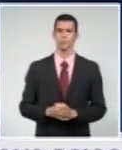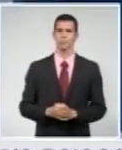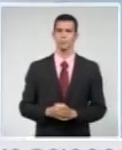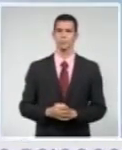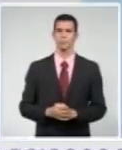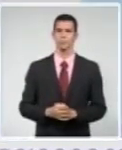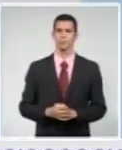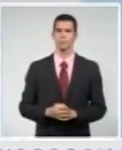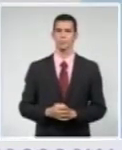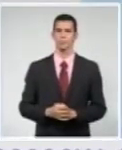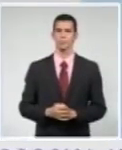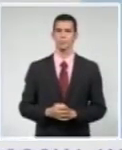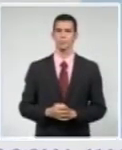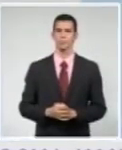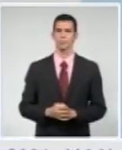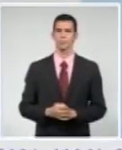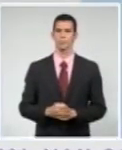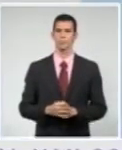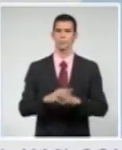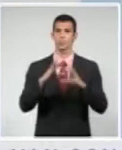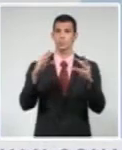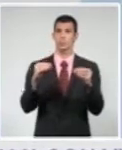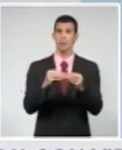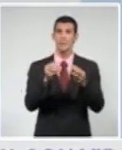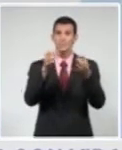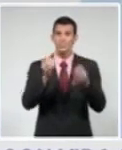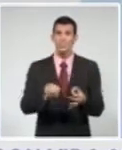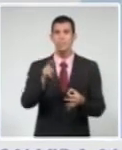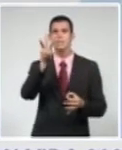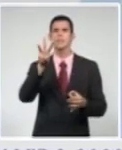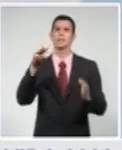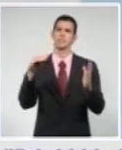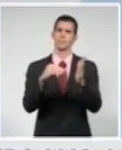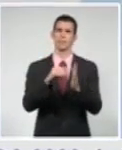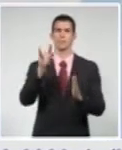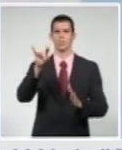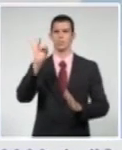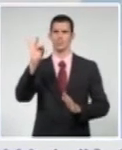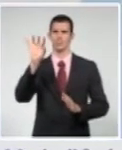3,973 people who have been diagnosed with the virus thus far in Cuba,